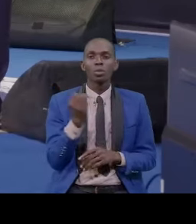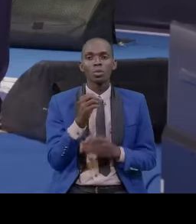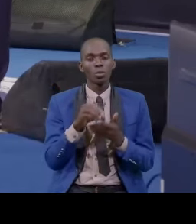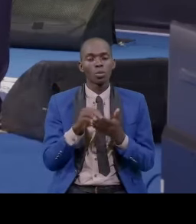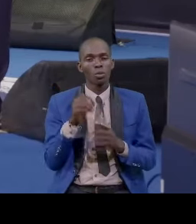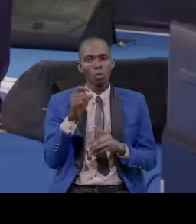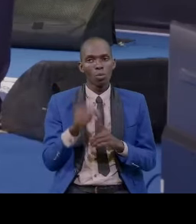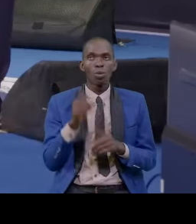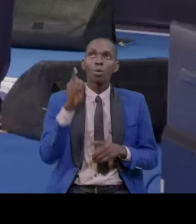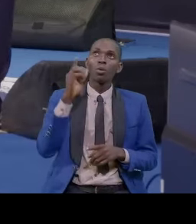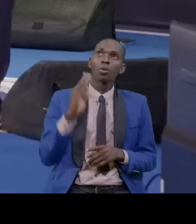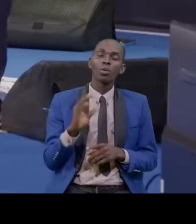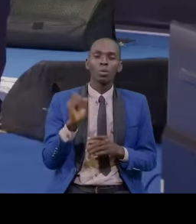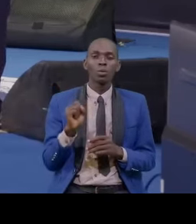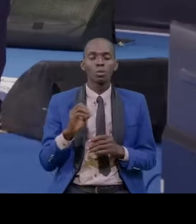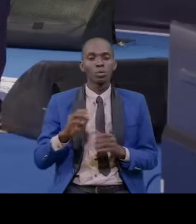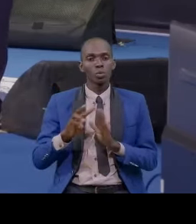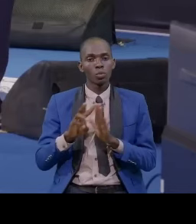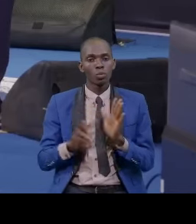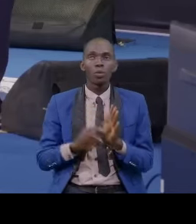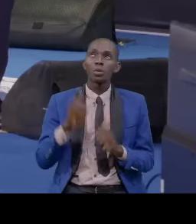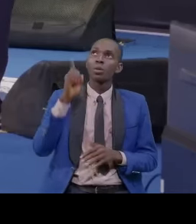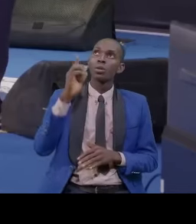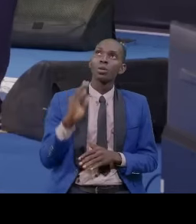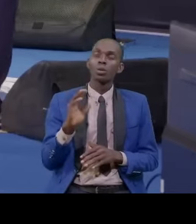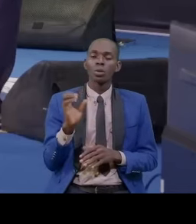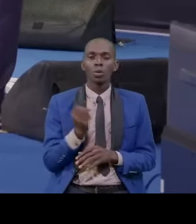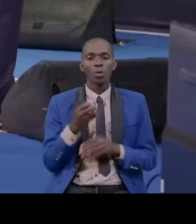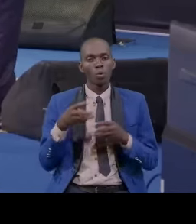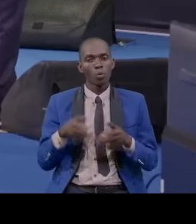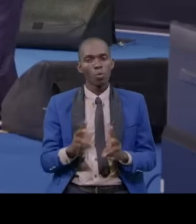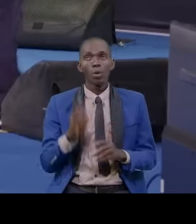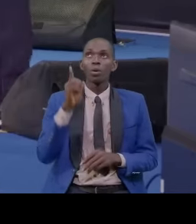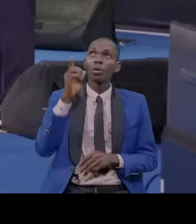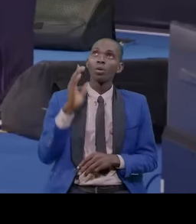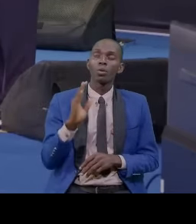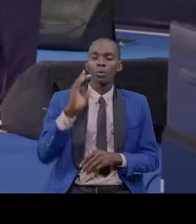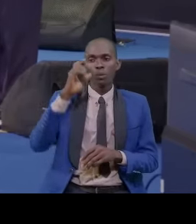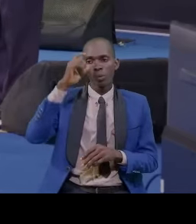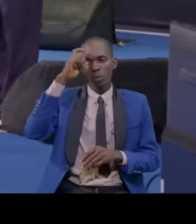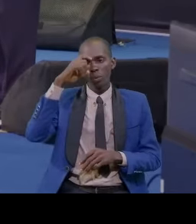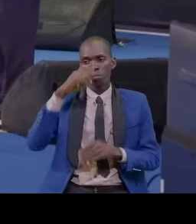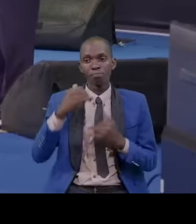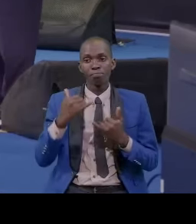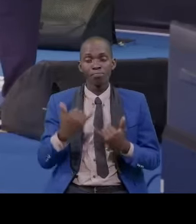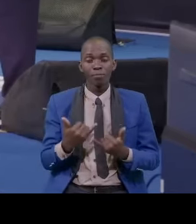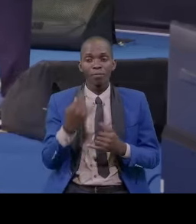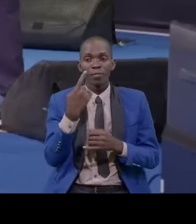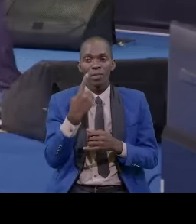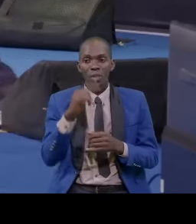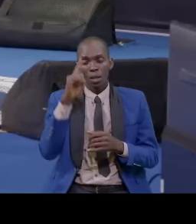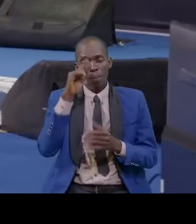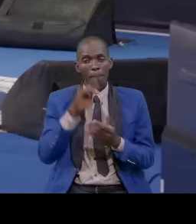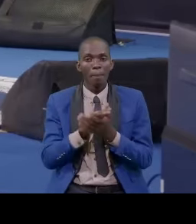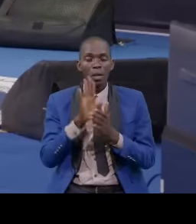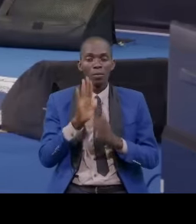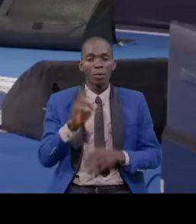will, God's way, and God's wisdom. Now, the believer needs to